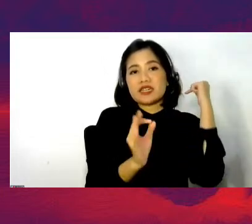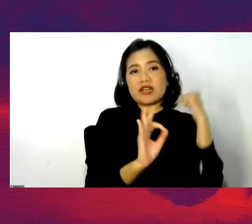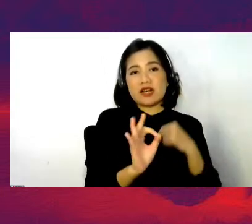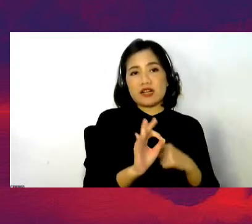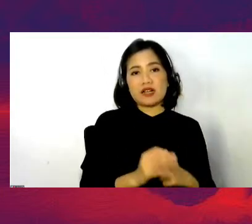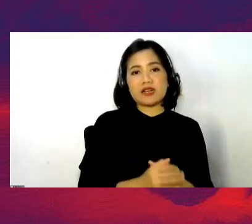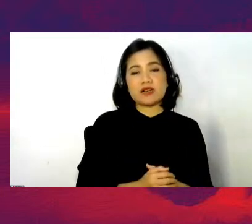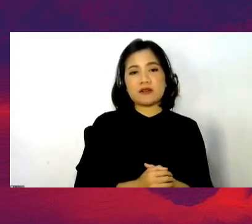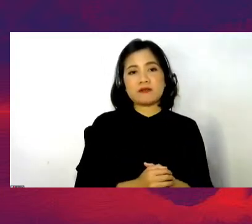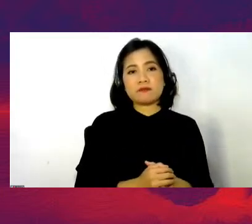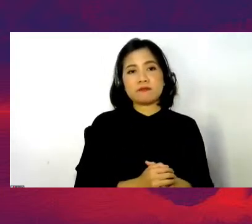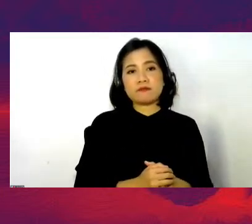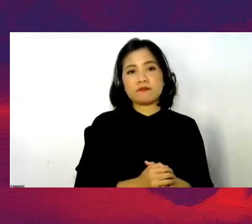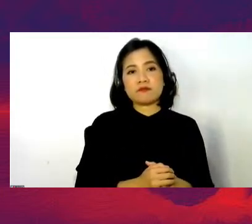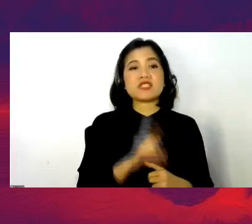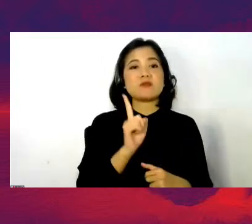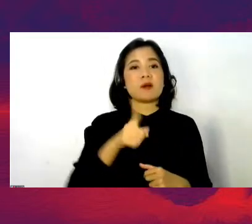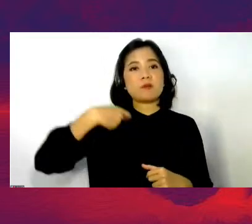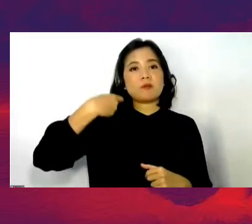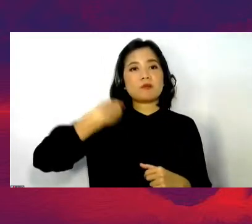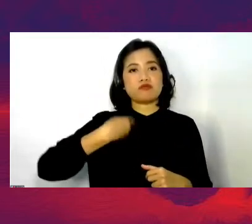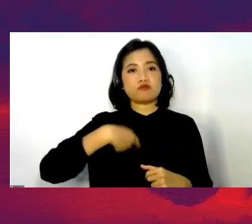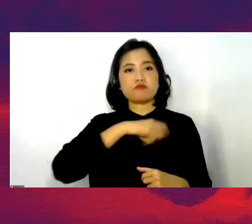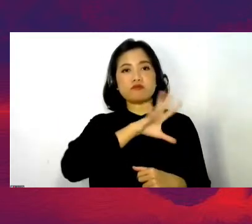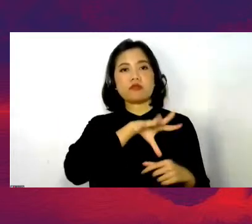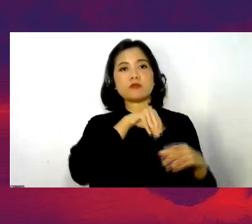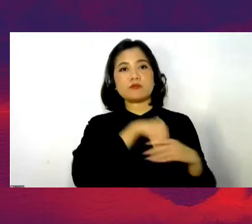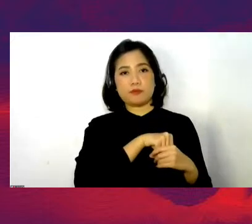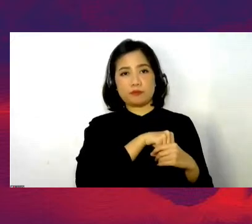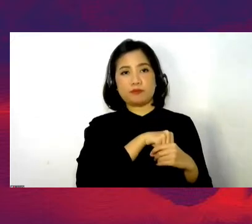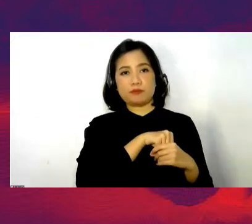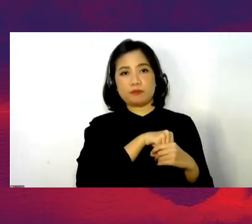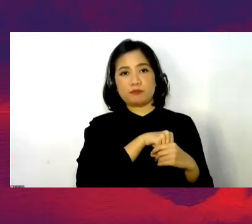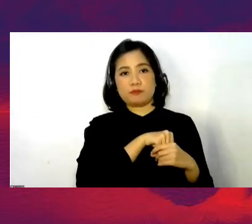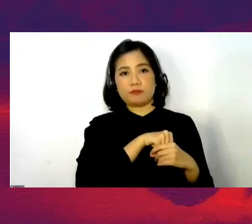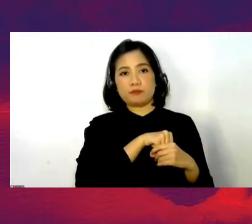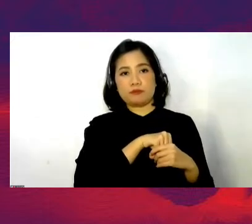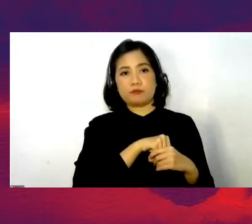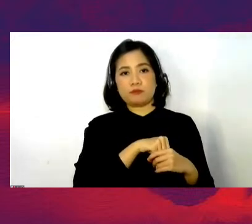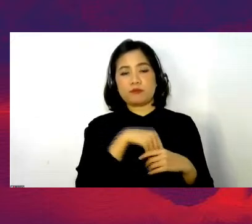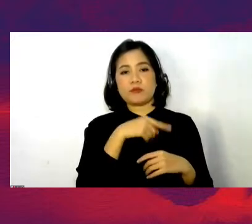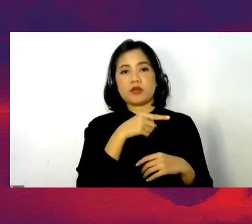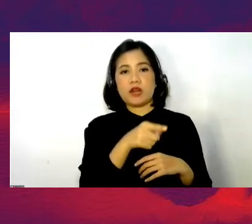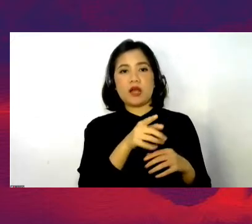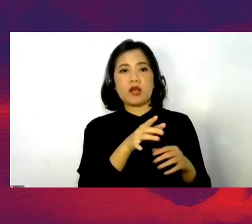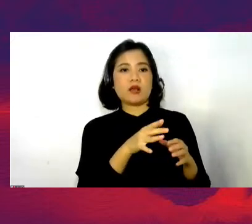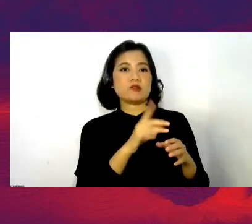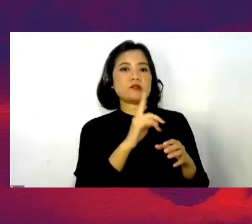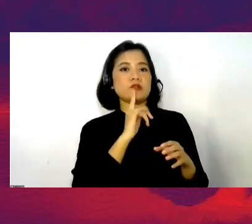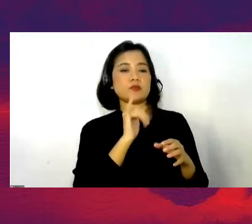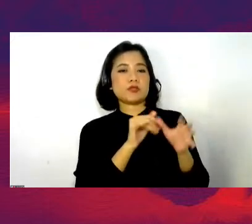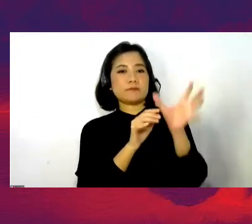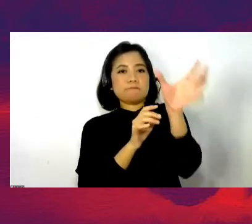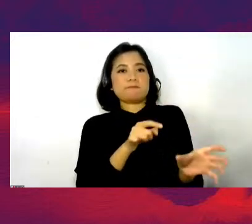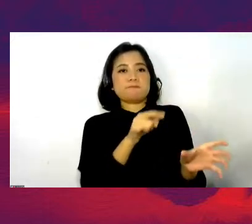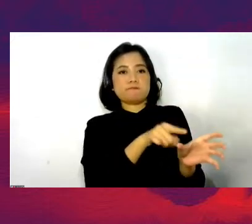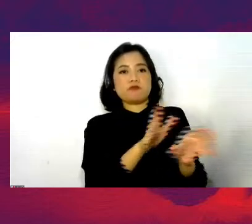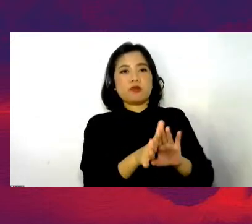weights, and see whether it's the case that your score is coming above a